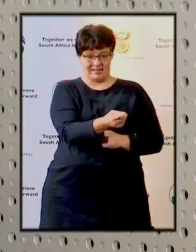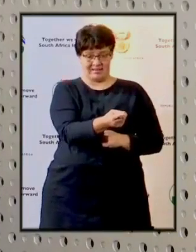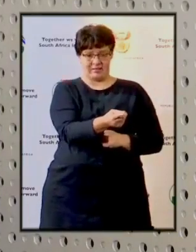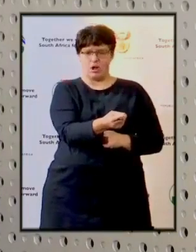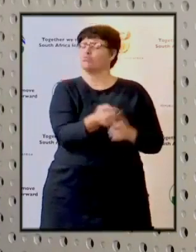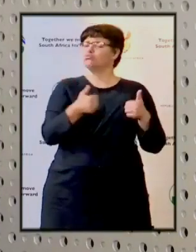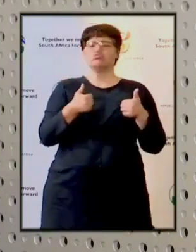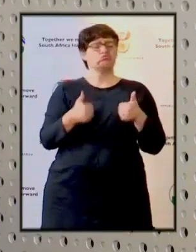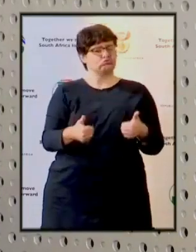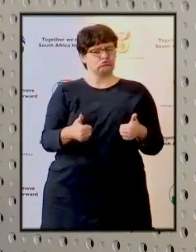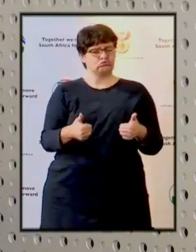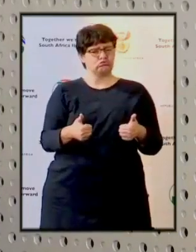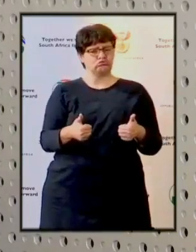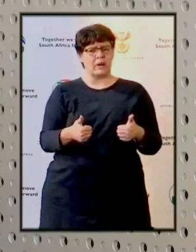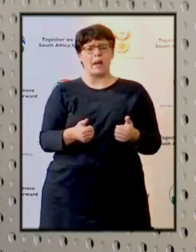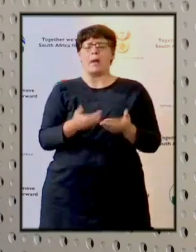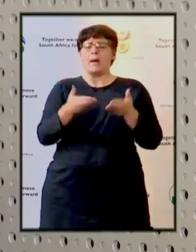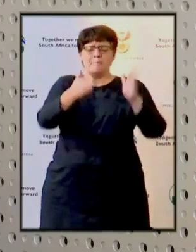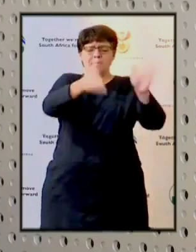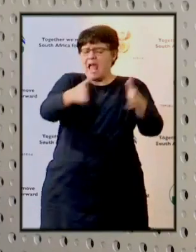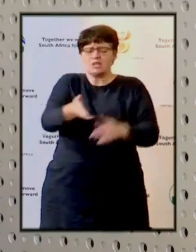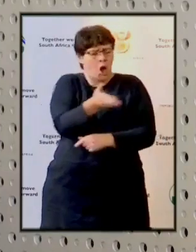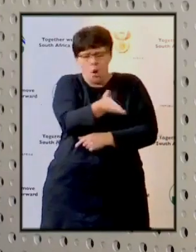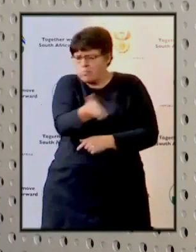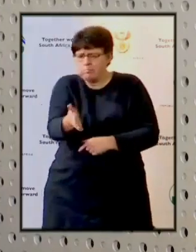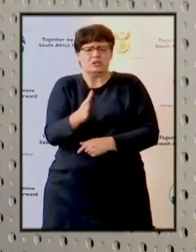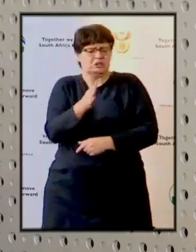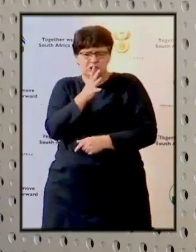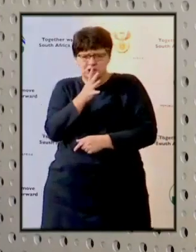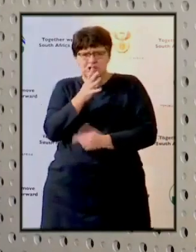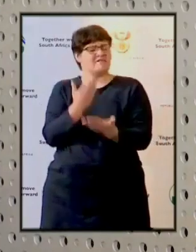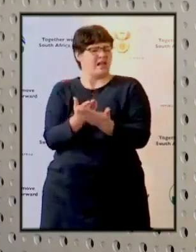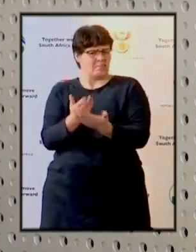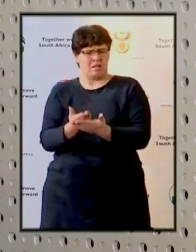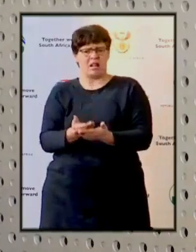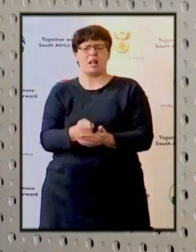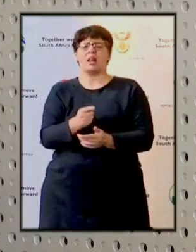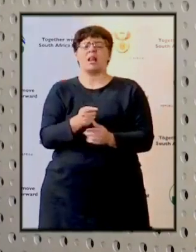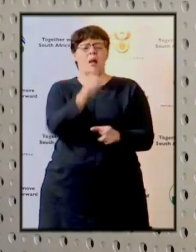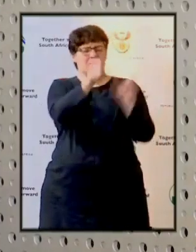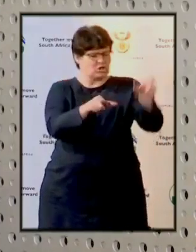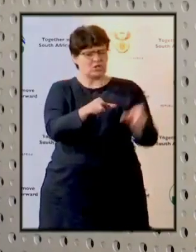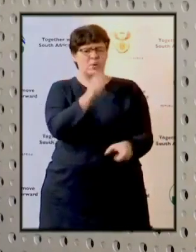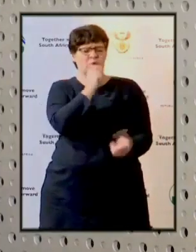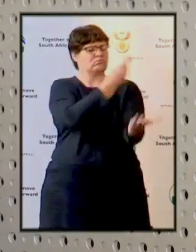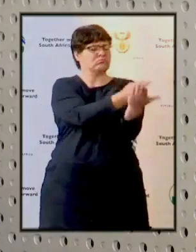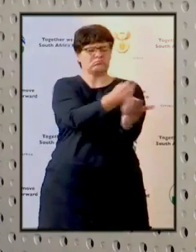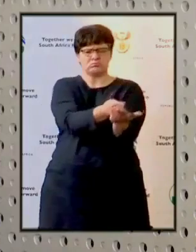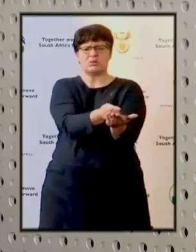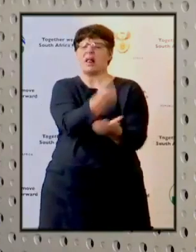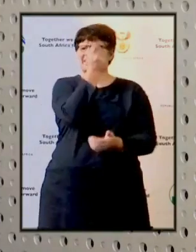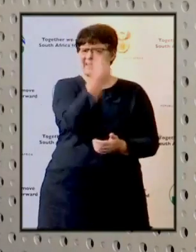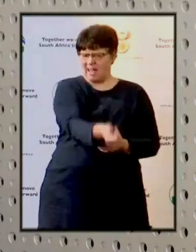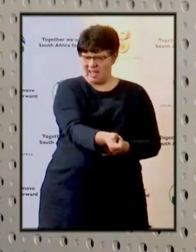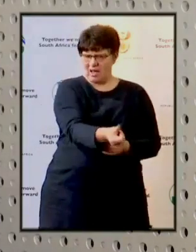good, in other words, we've got many more beds coming on, we don't have so many beds being used by people, or the number of beds being used